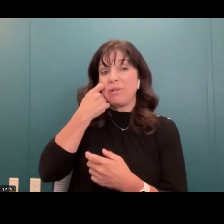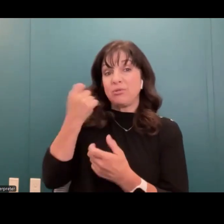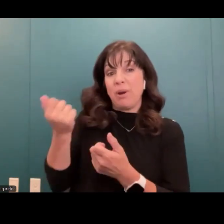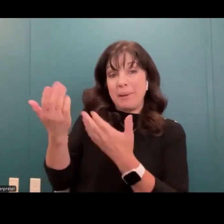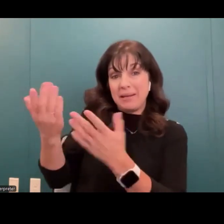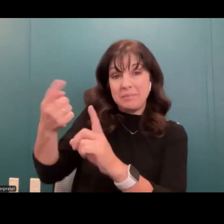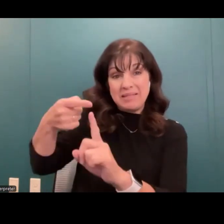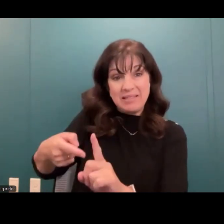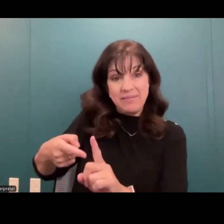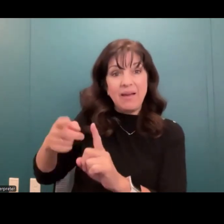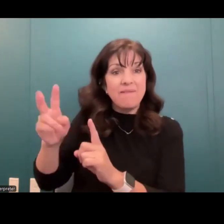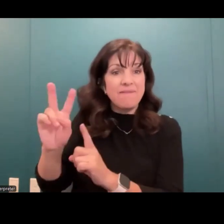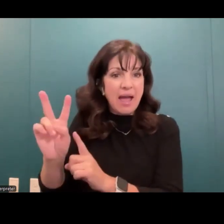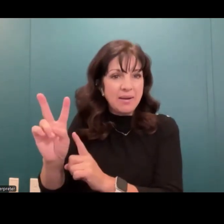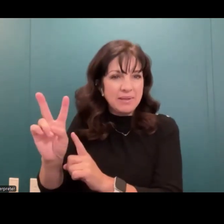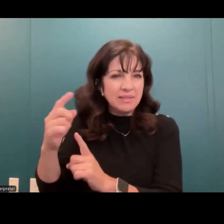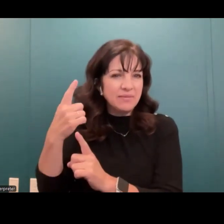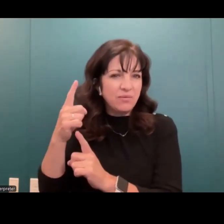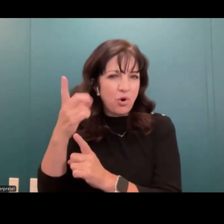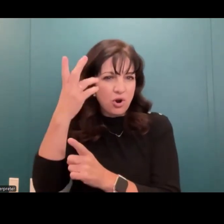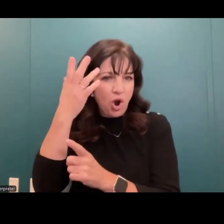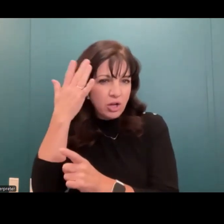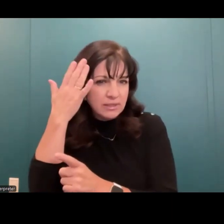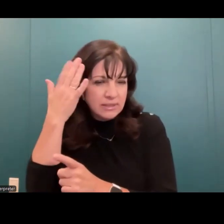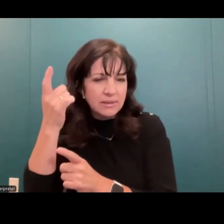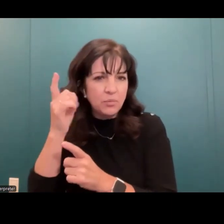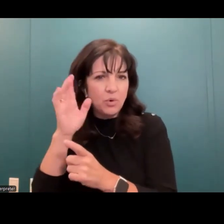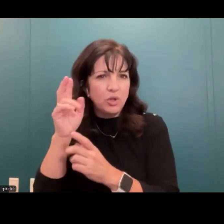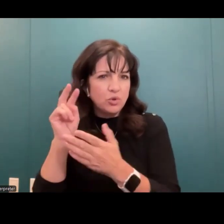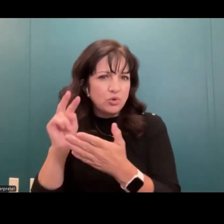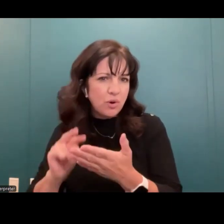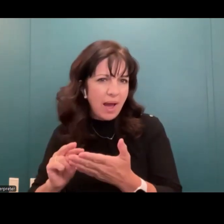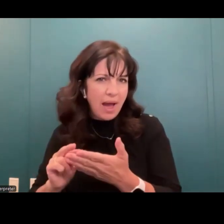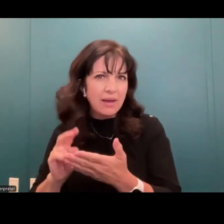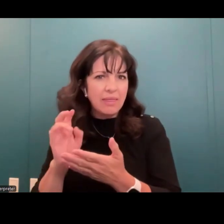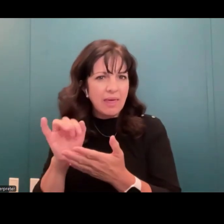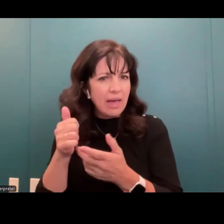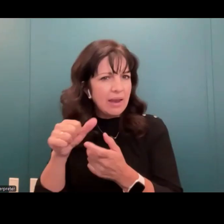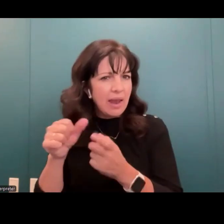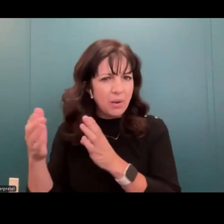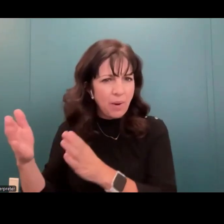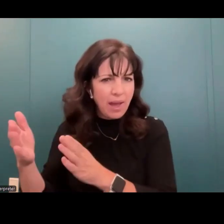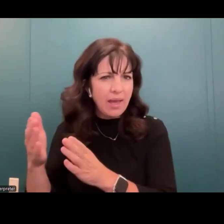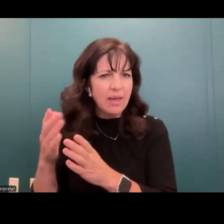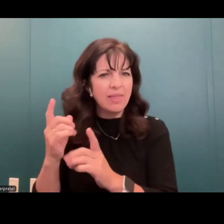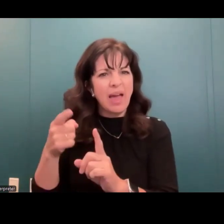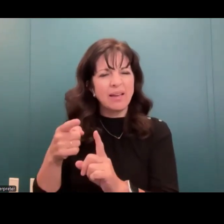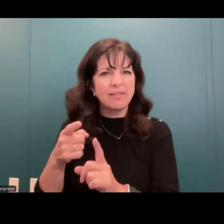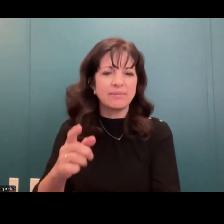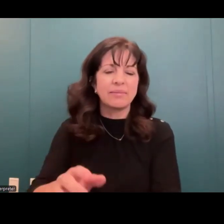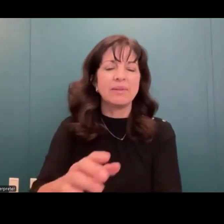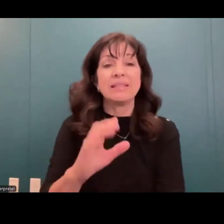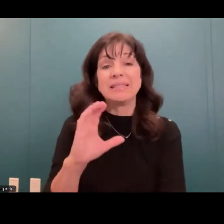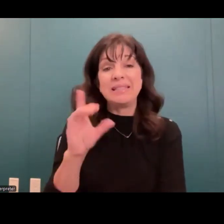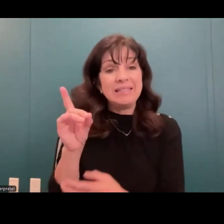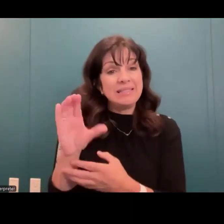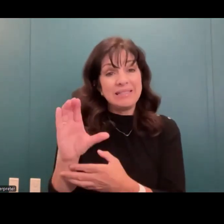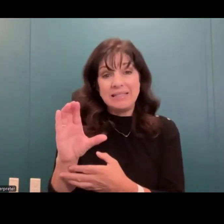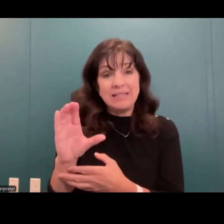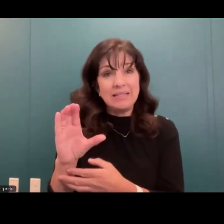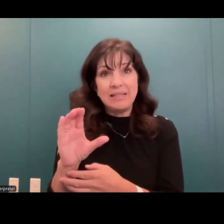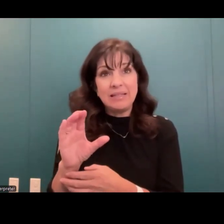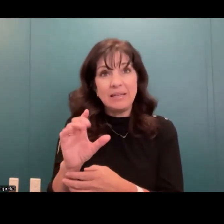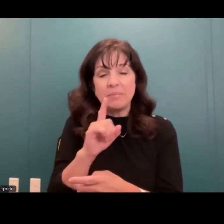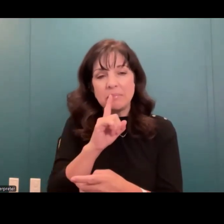specific vitamins for autism? Will you track that in any way? So the CDC has not been pulled